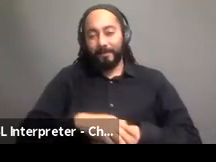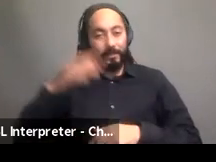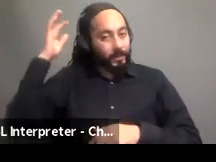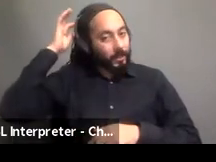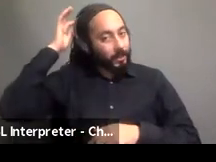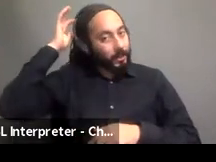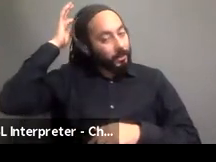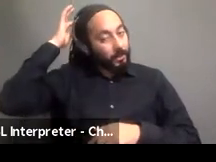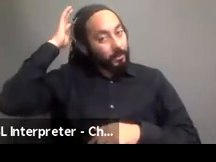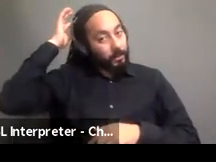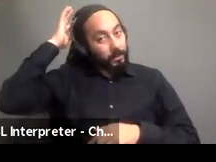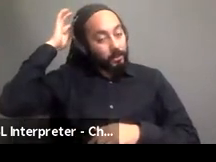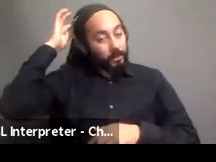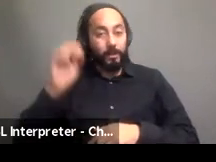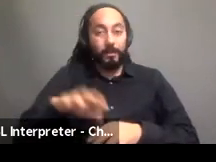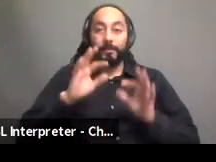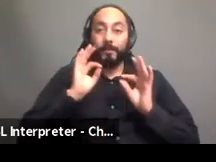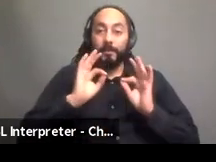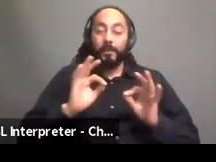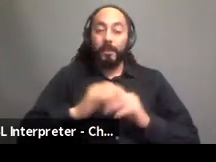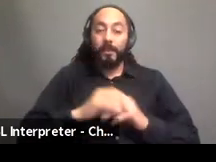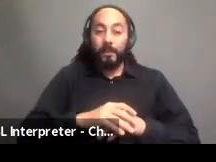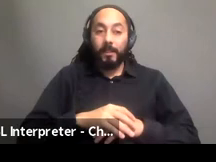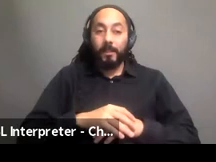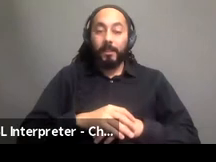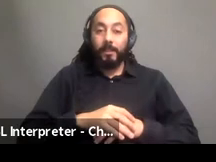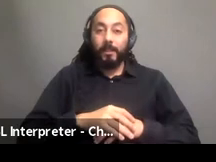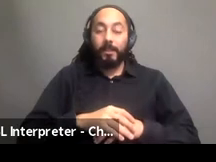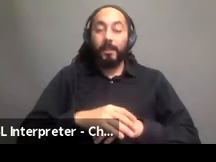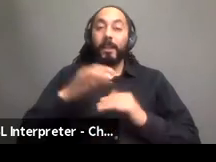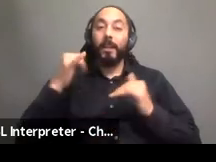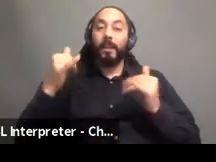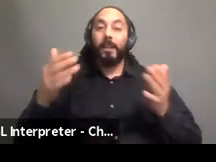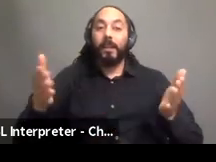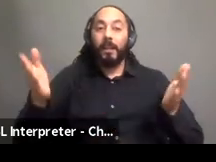Perfect. So with that, we are going to move into a bit of an